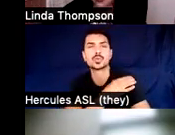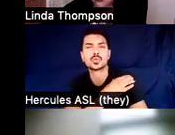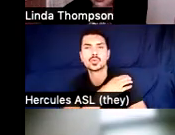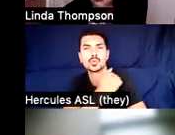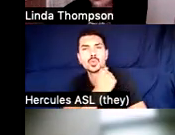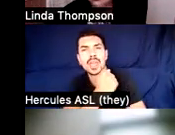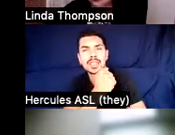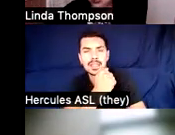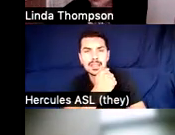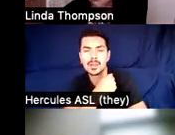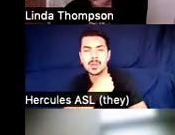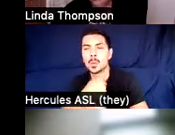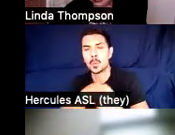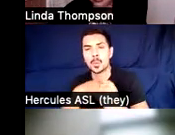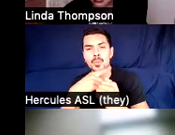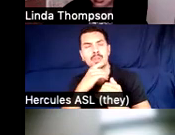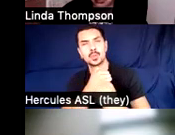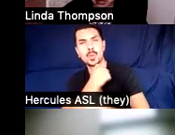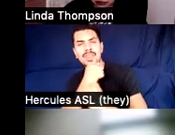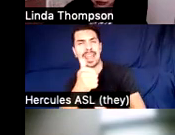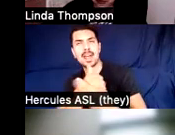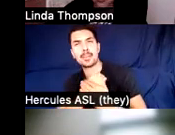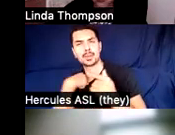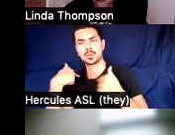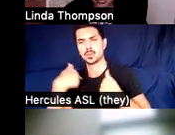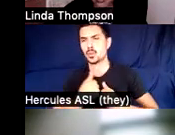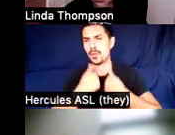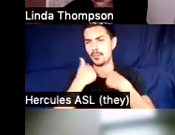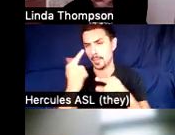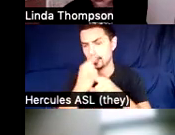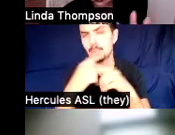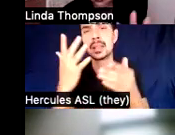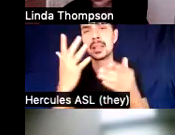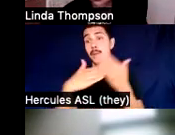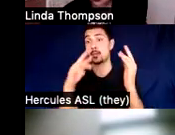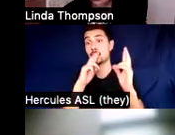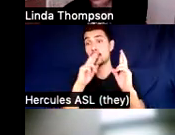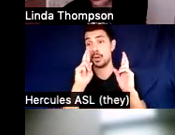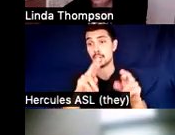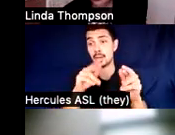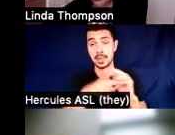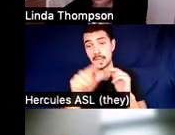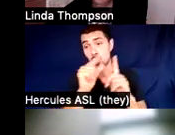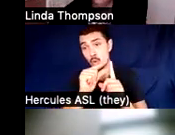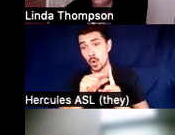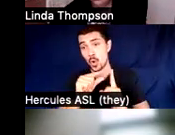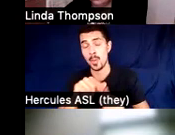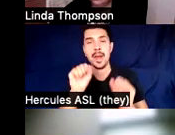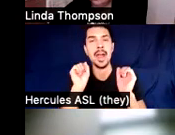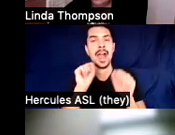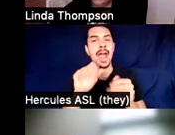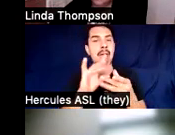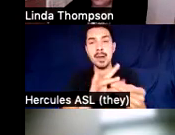all helps us to survive. Some of the reactions in these terms can be